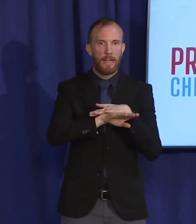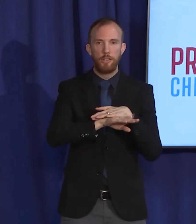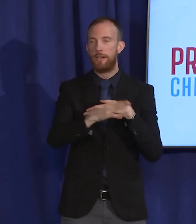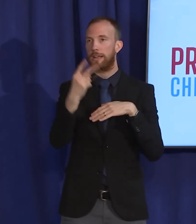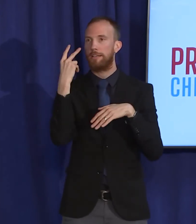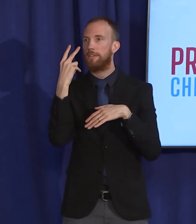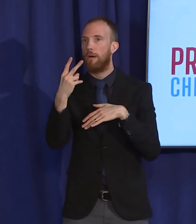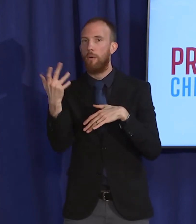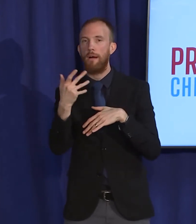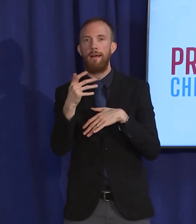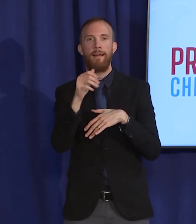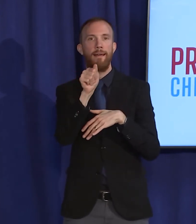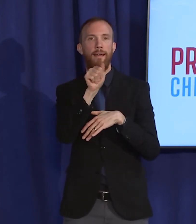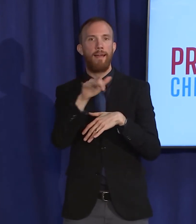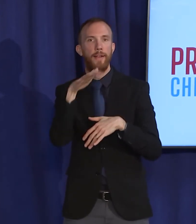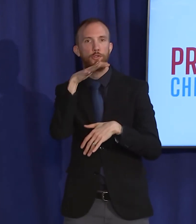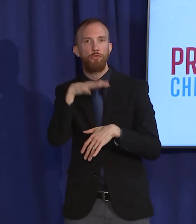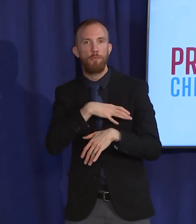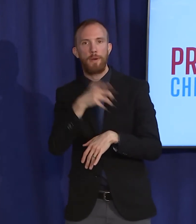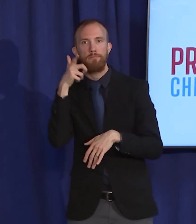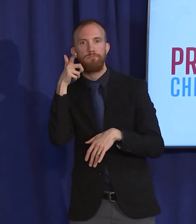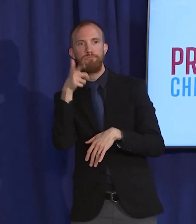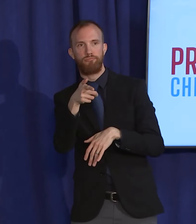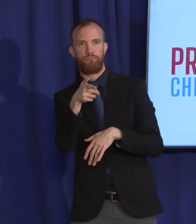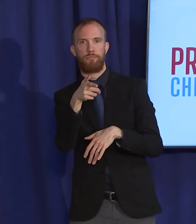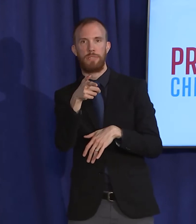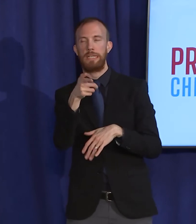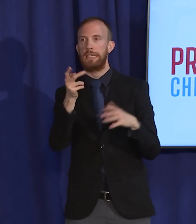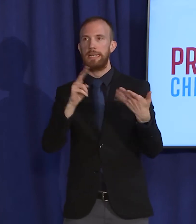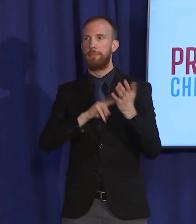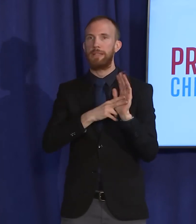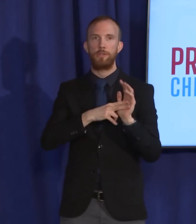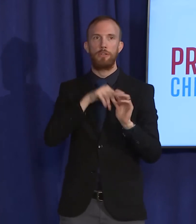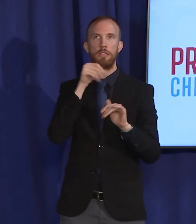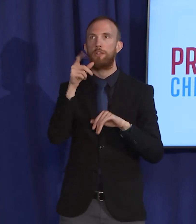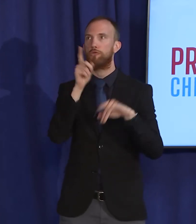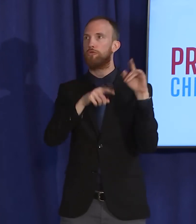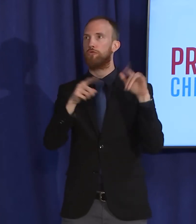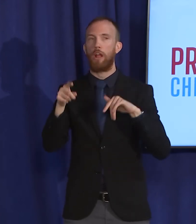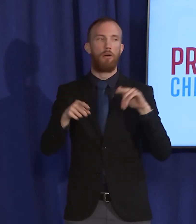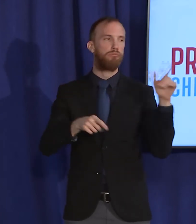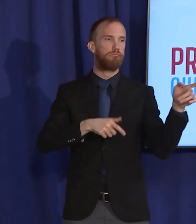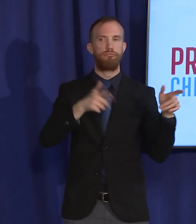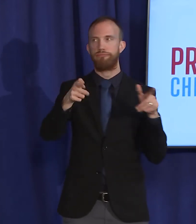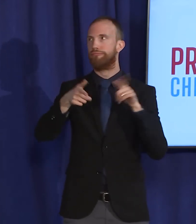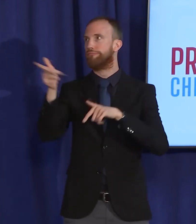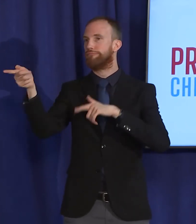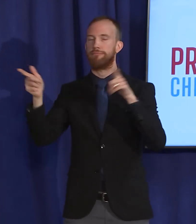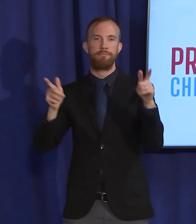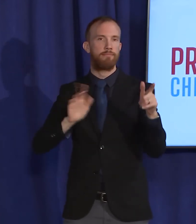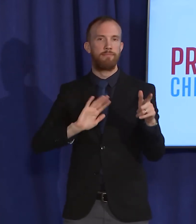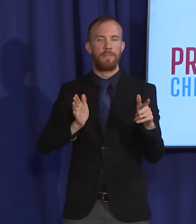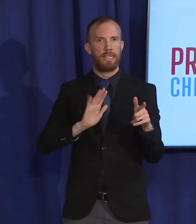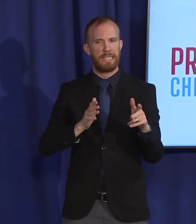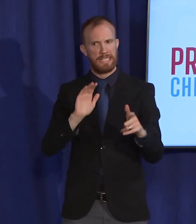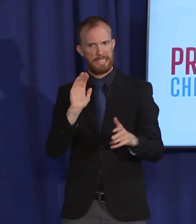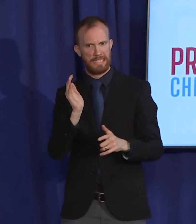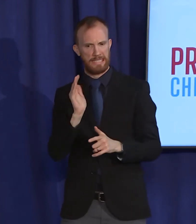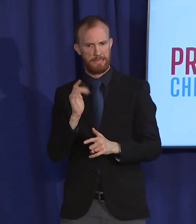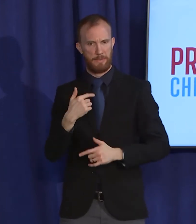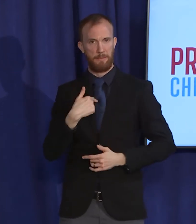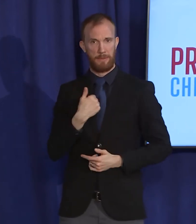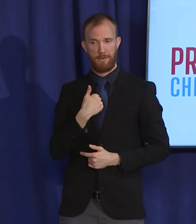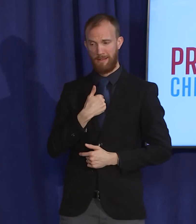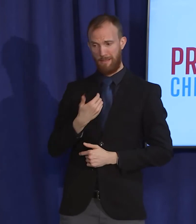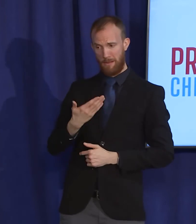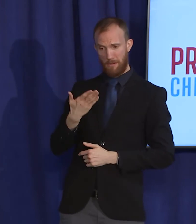this wasn't anything random, that it was intentional, and it feels to me, as a former member